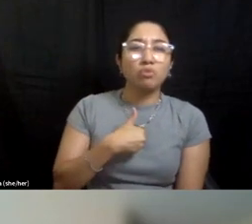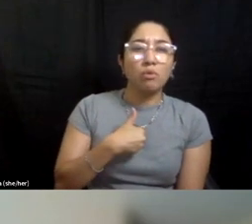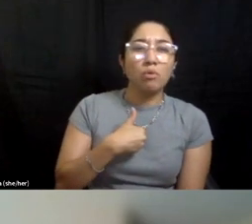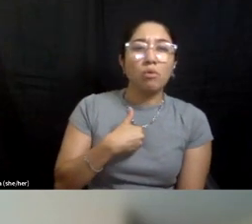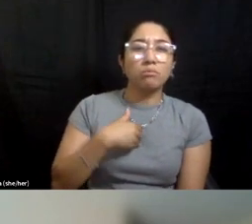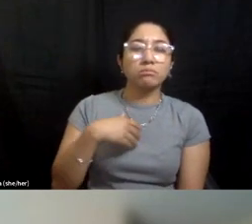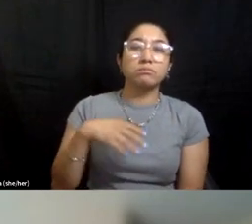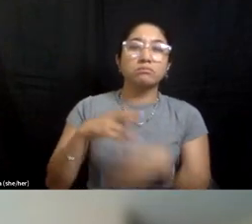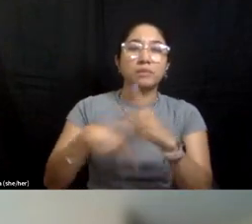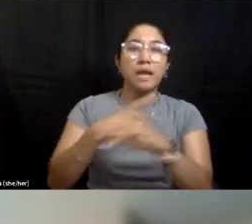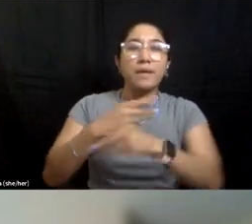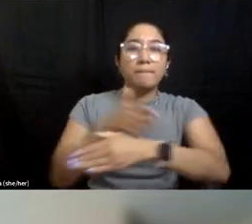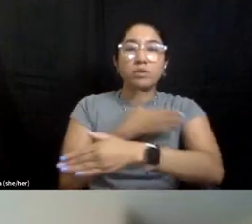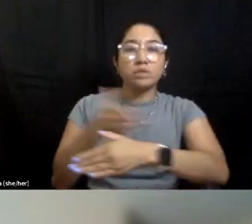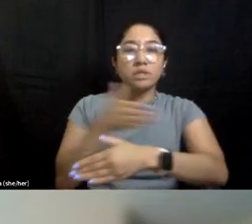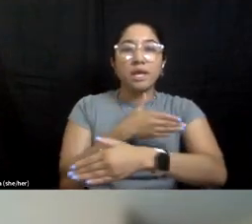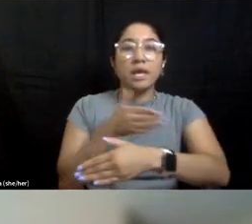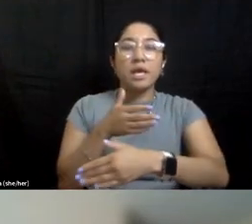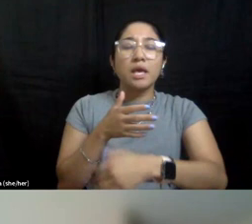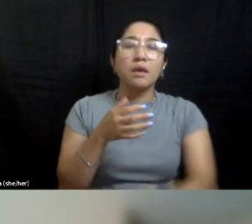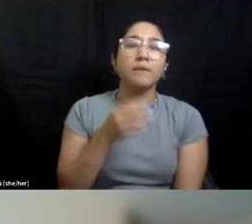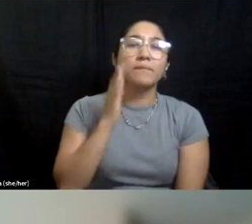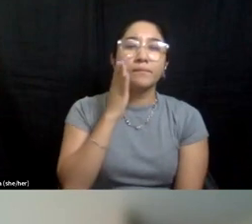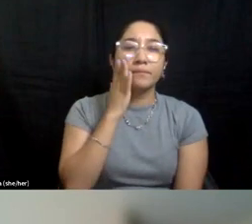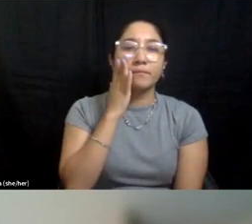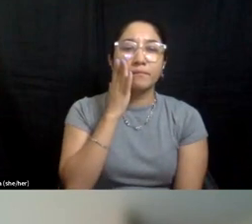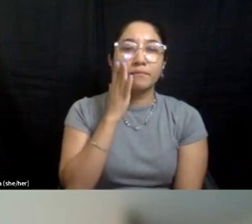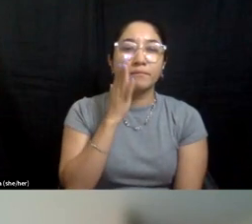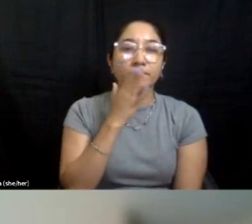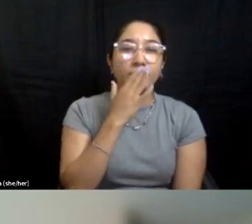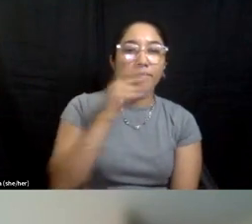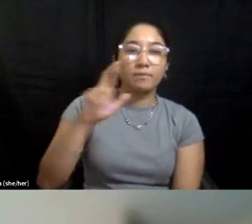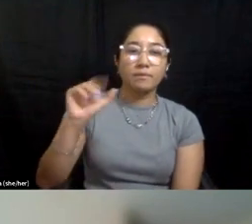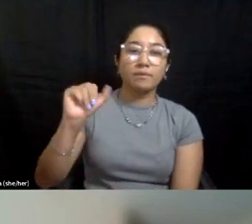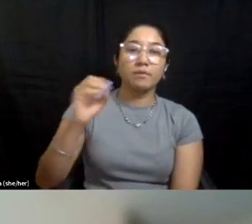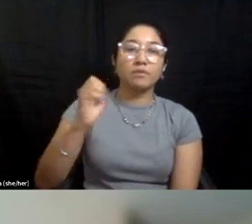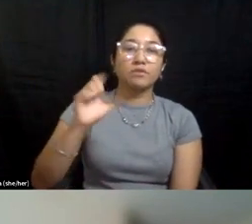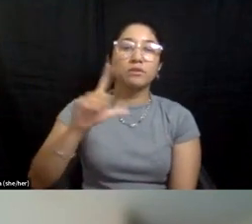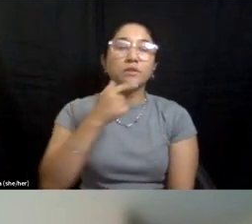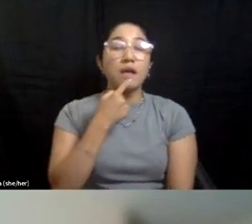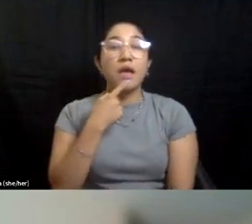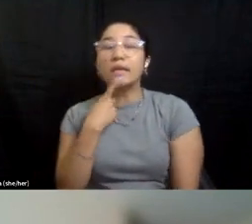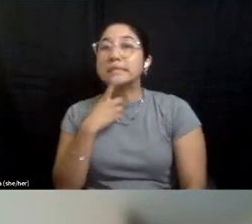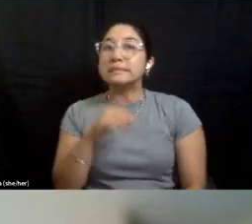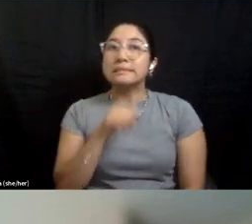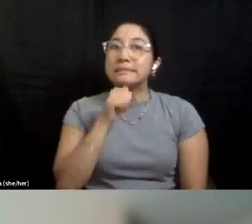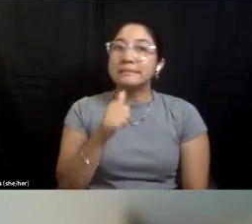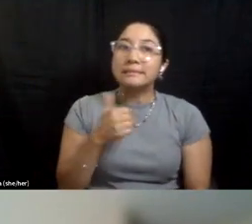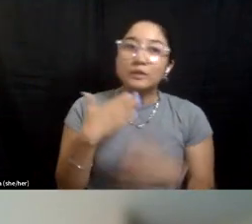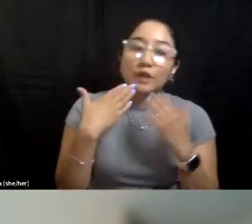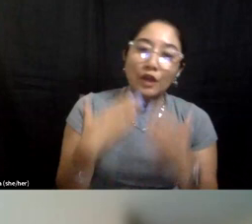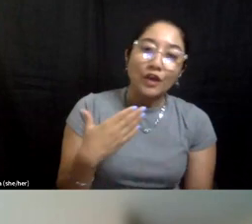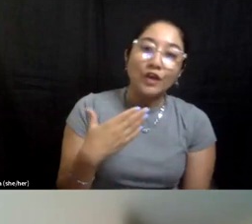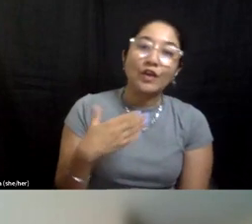Sure. It didn't do super well. I don't have enough time. The shortest thing about it is the soul aesthetic and fragmented